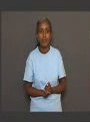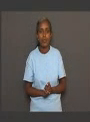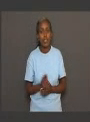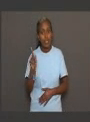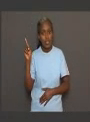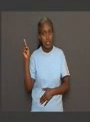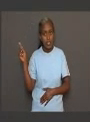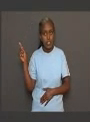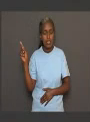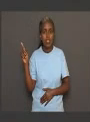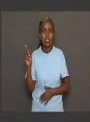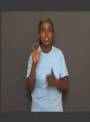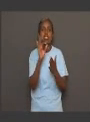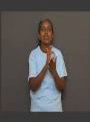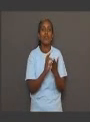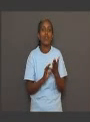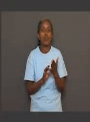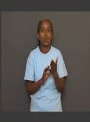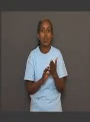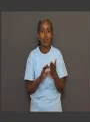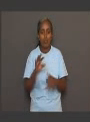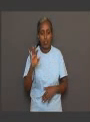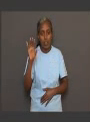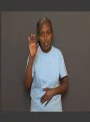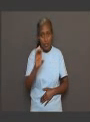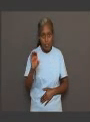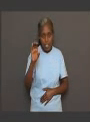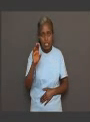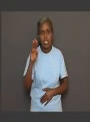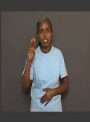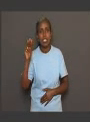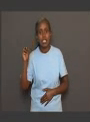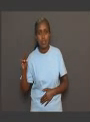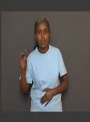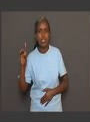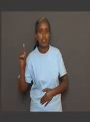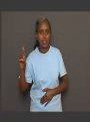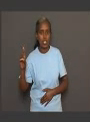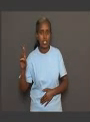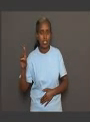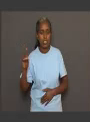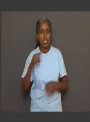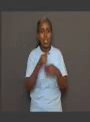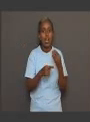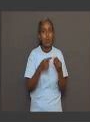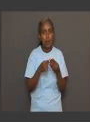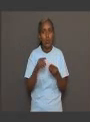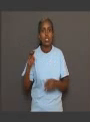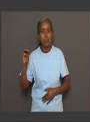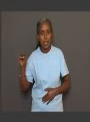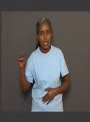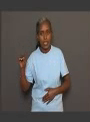Here is the formula for finding the mean deviation about the mean.